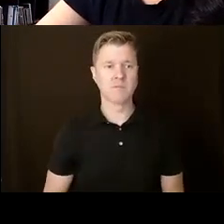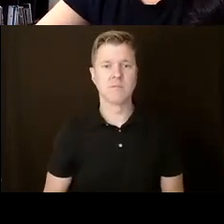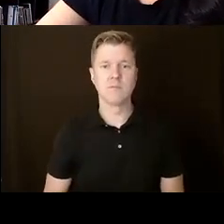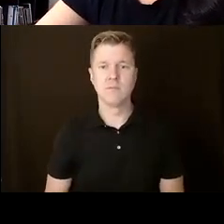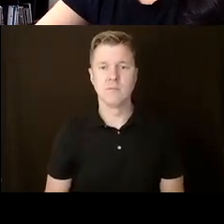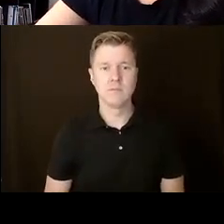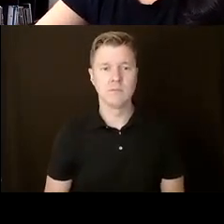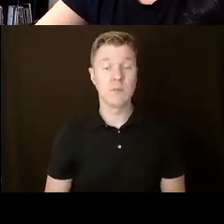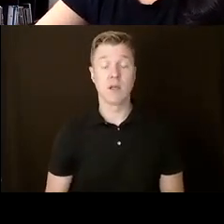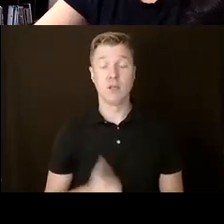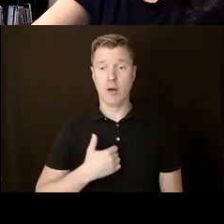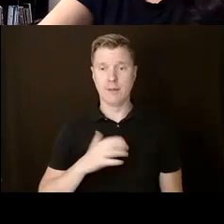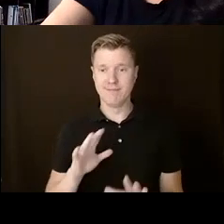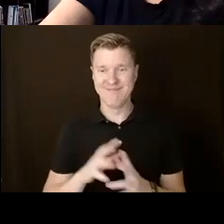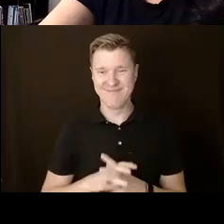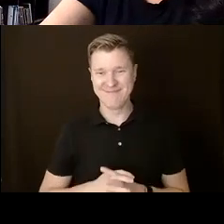Sorry. I